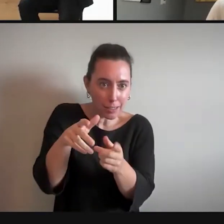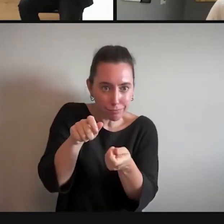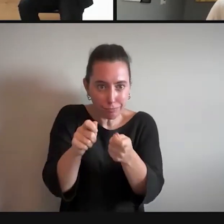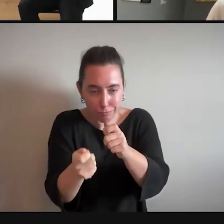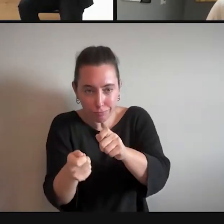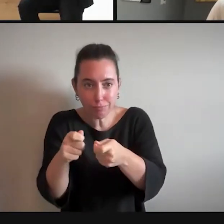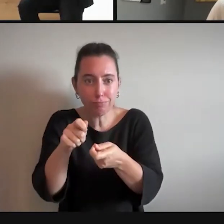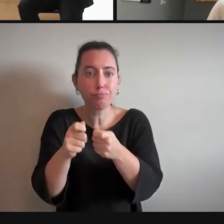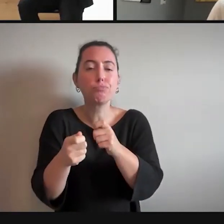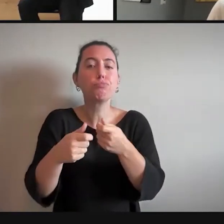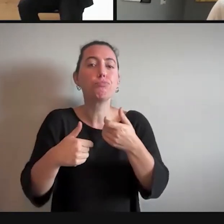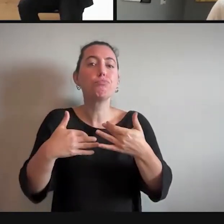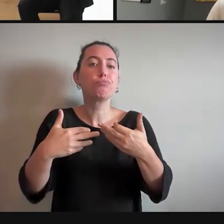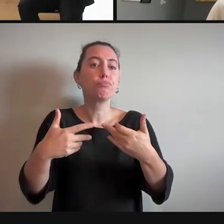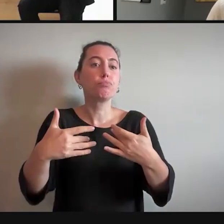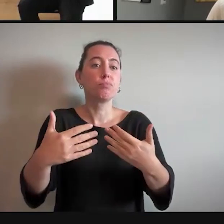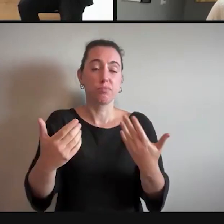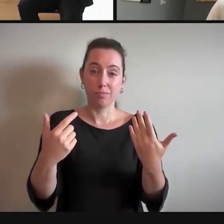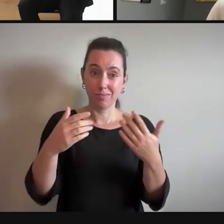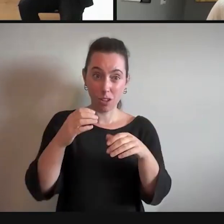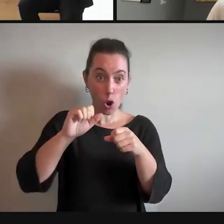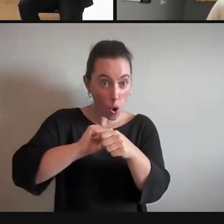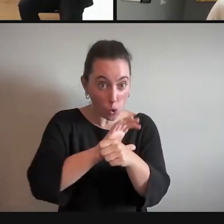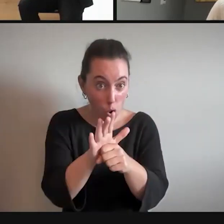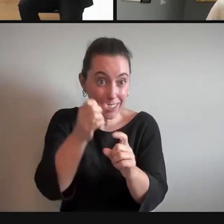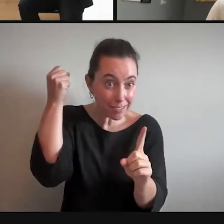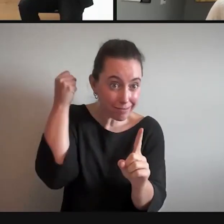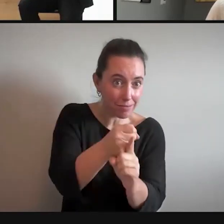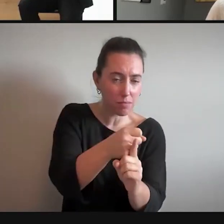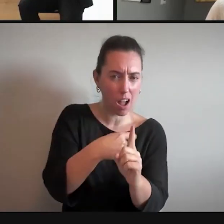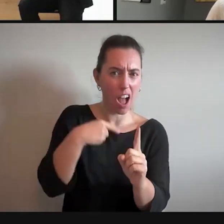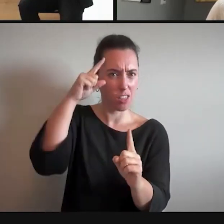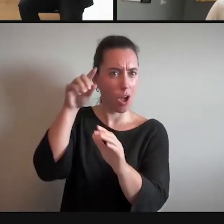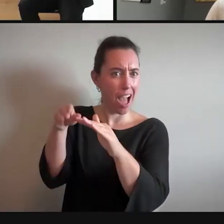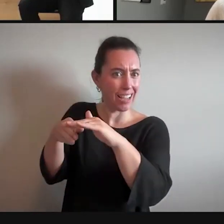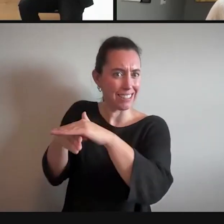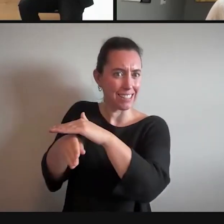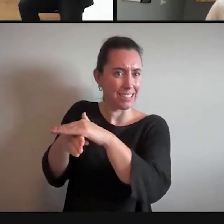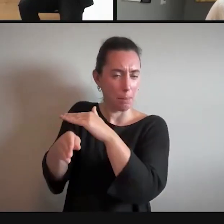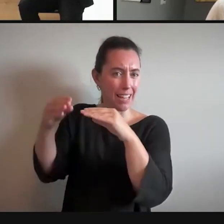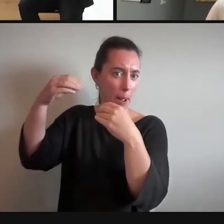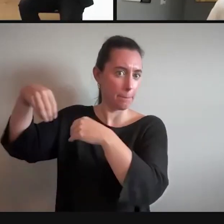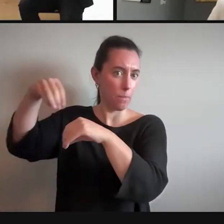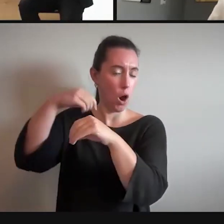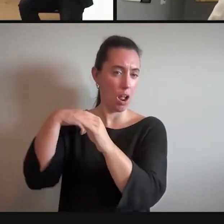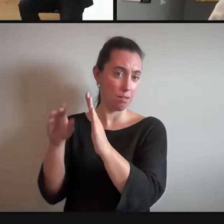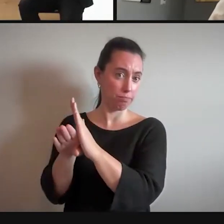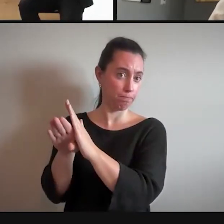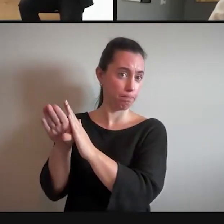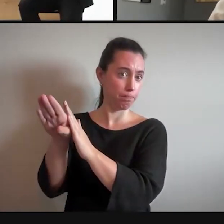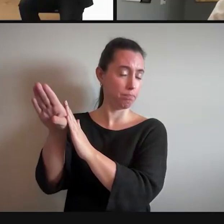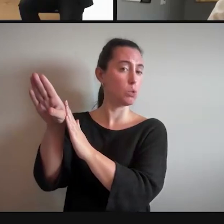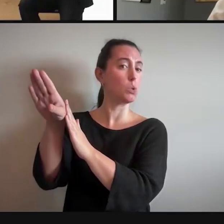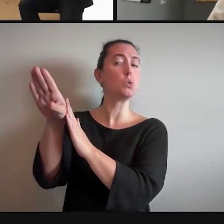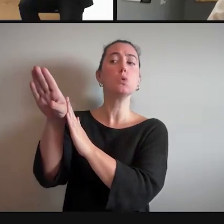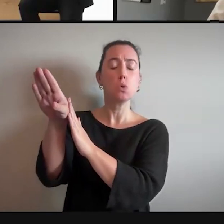the pandemic, I realized that, well, the accessibility market started to grow, and that we needed